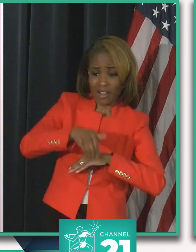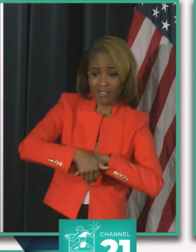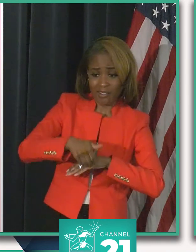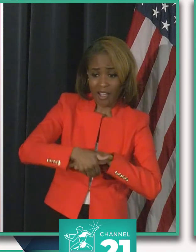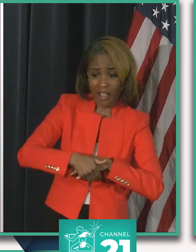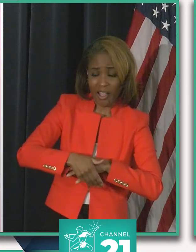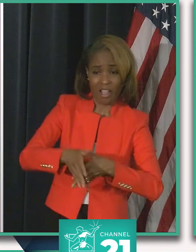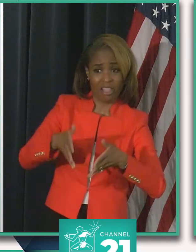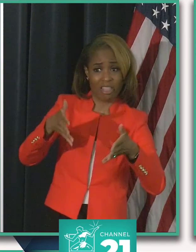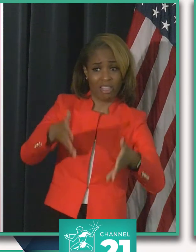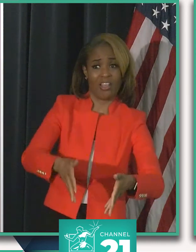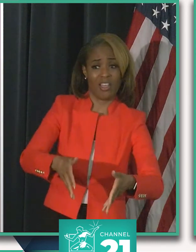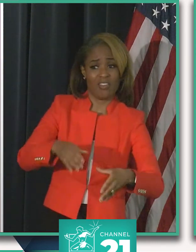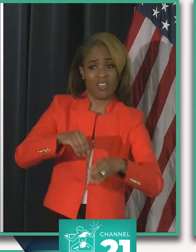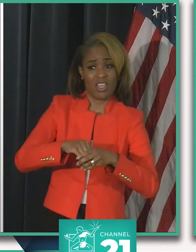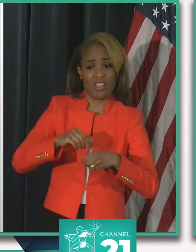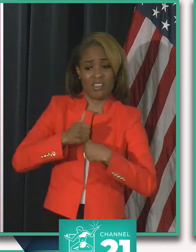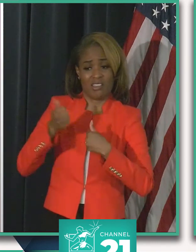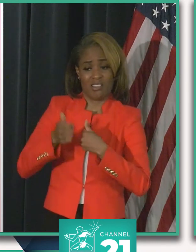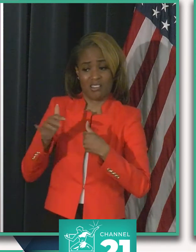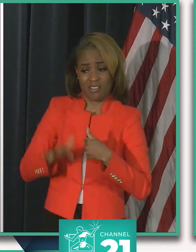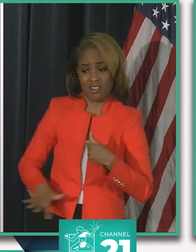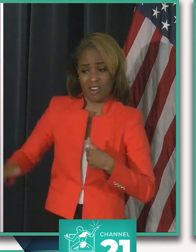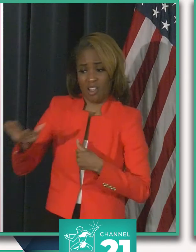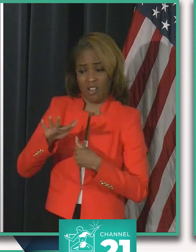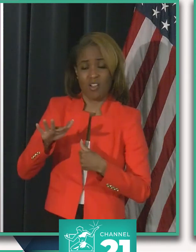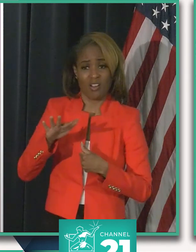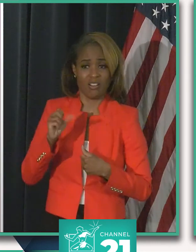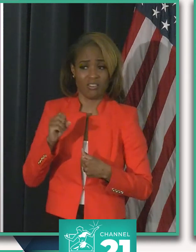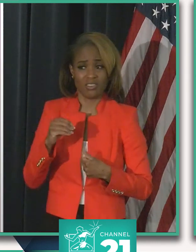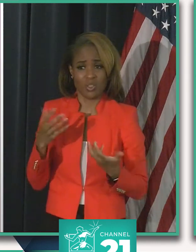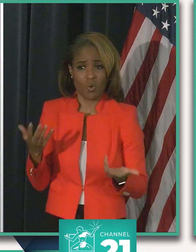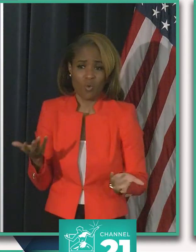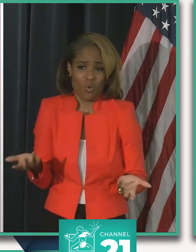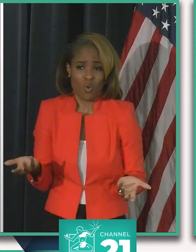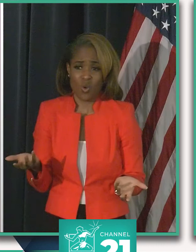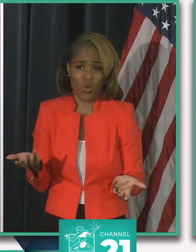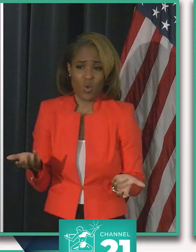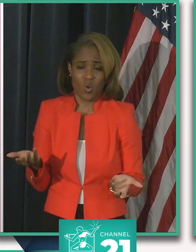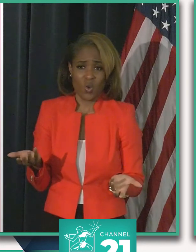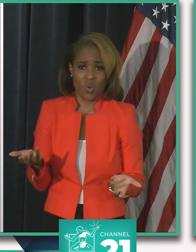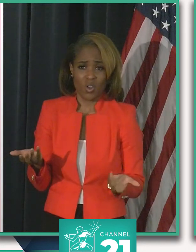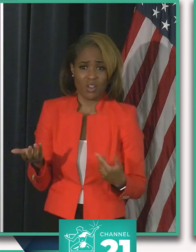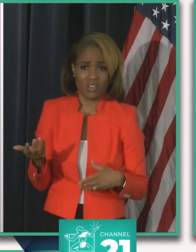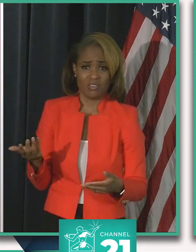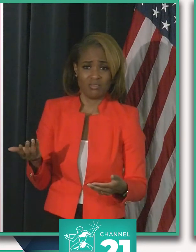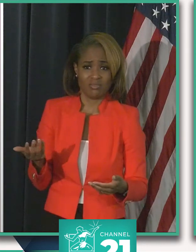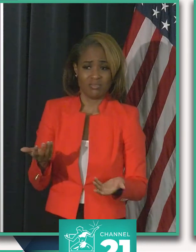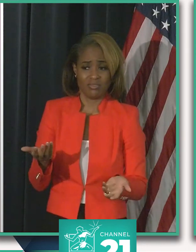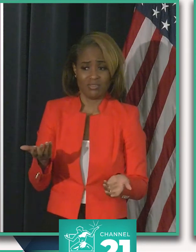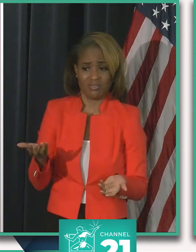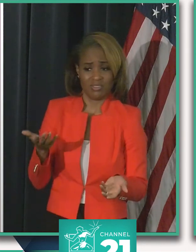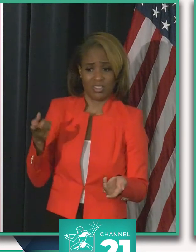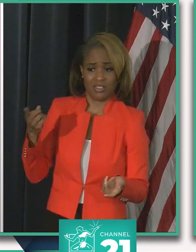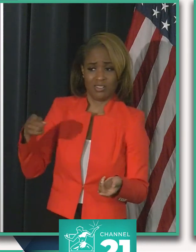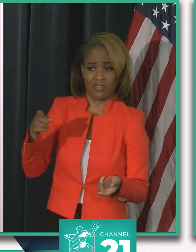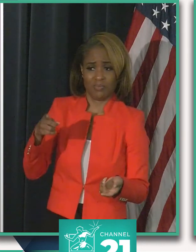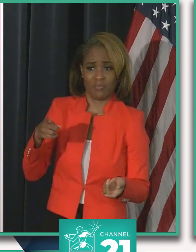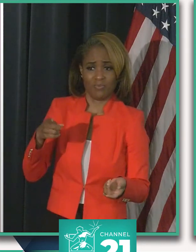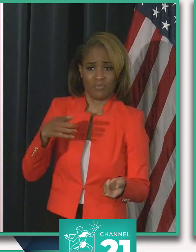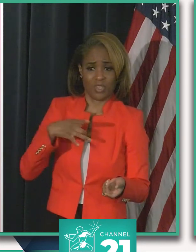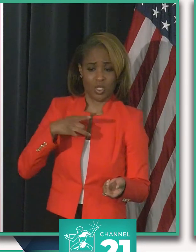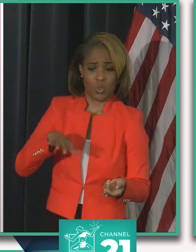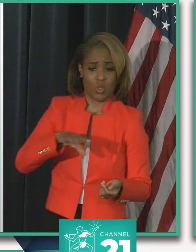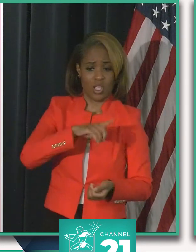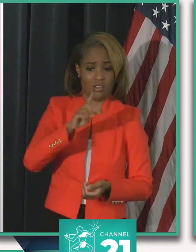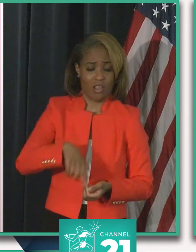and leave them on in our neighborhood. So you know, they you know, we've heard that they don't like Detroit. They